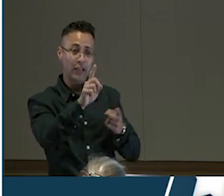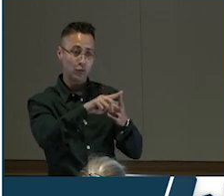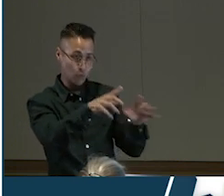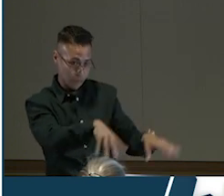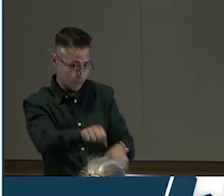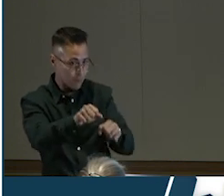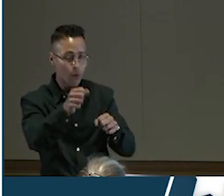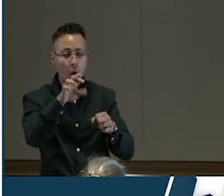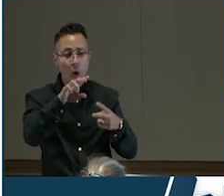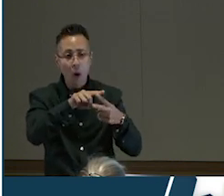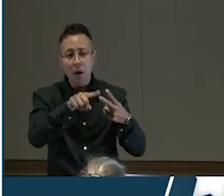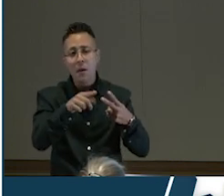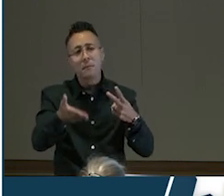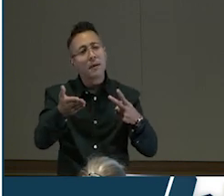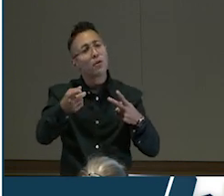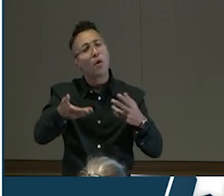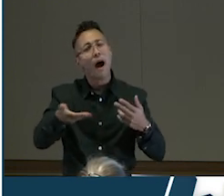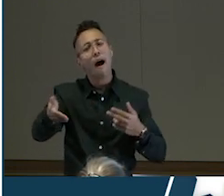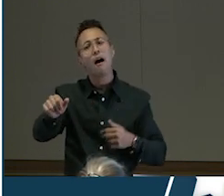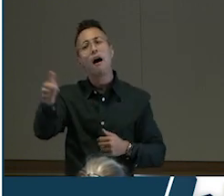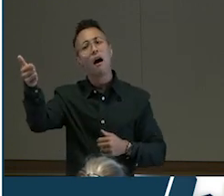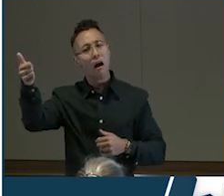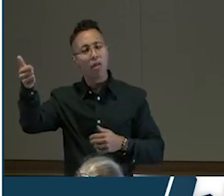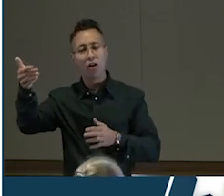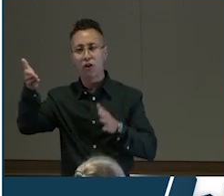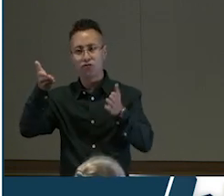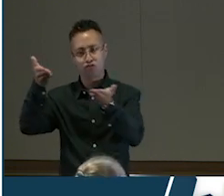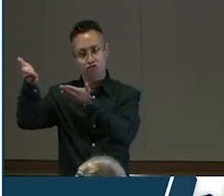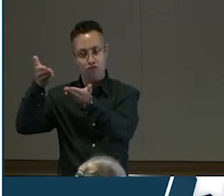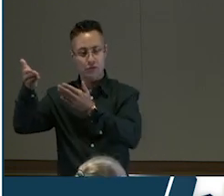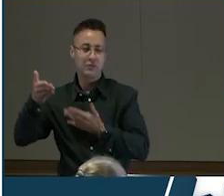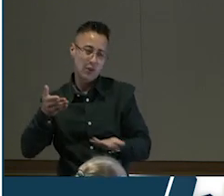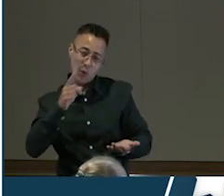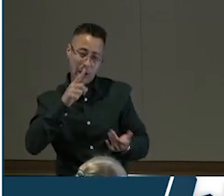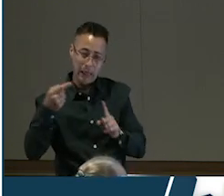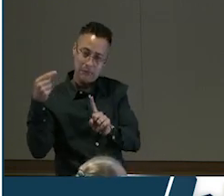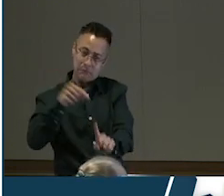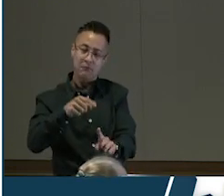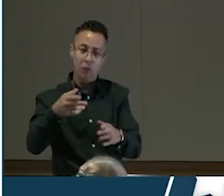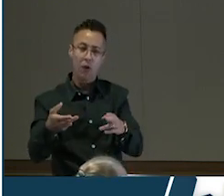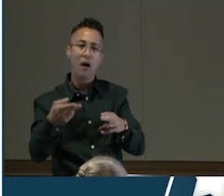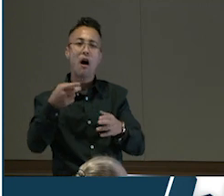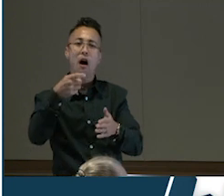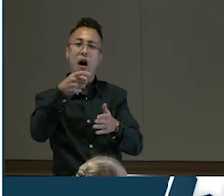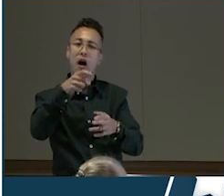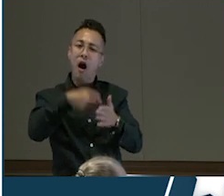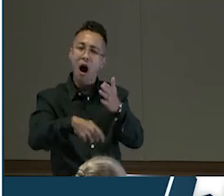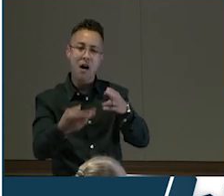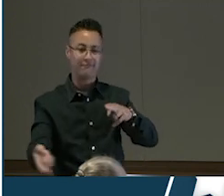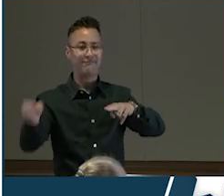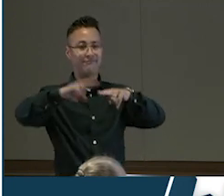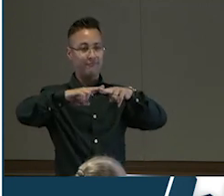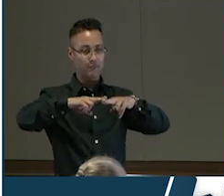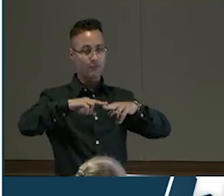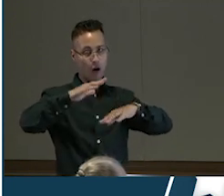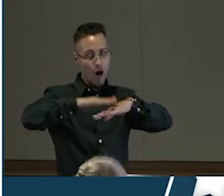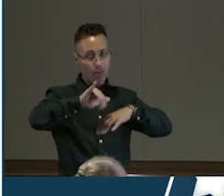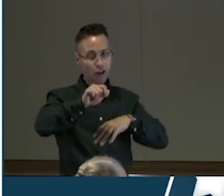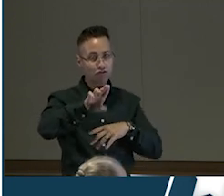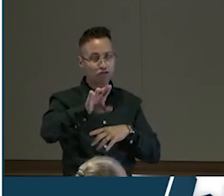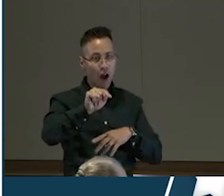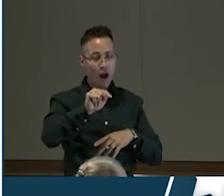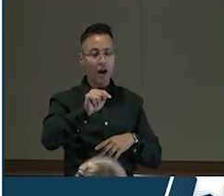might hire individual services, and either way you're looking at a cost on the trust. cost that you're not incurring today while you